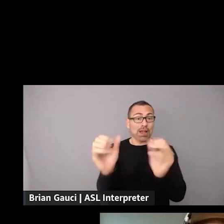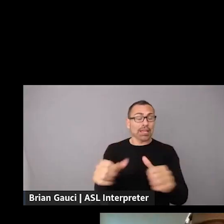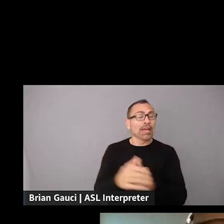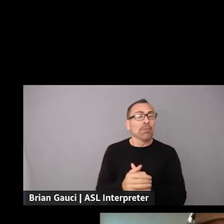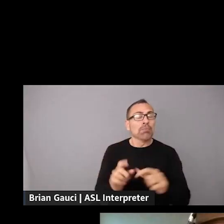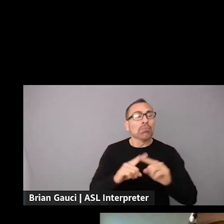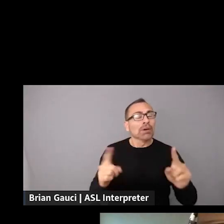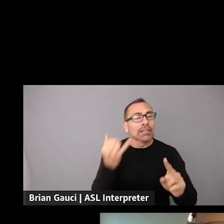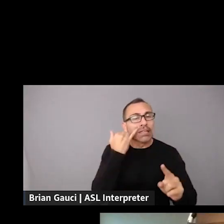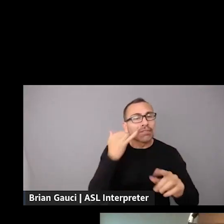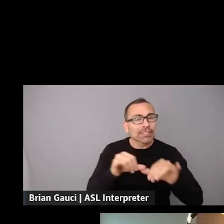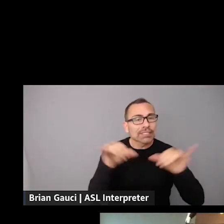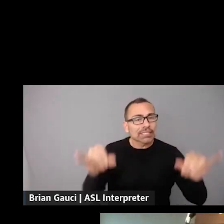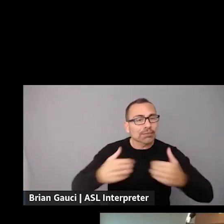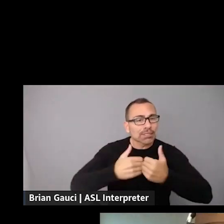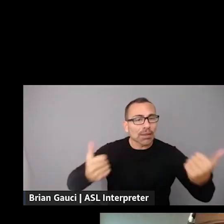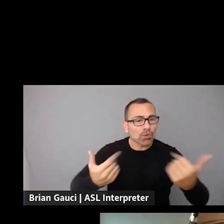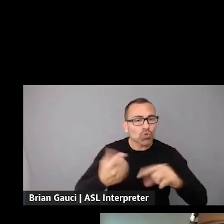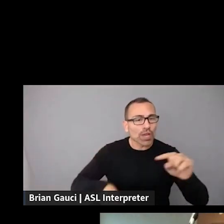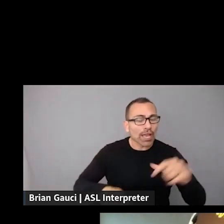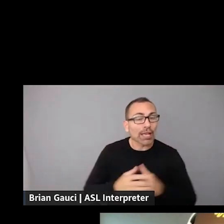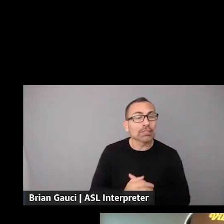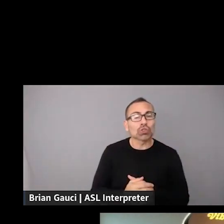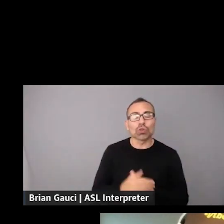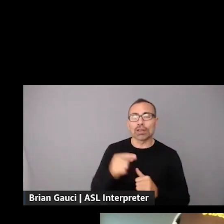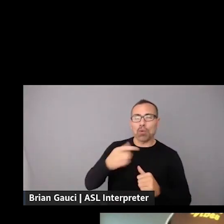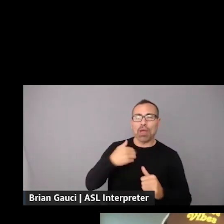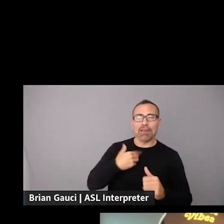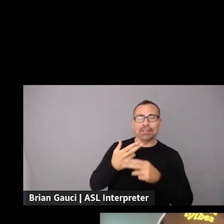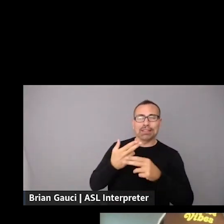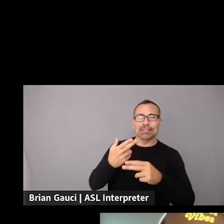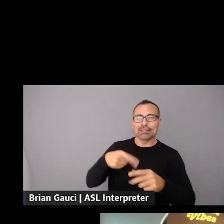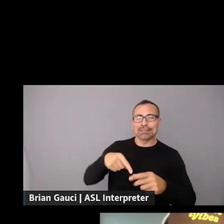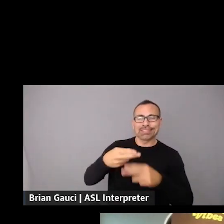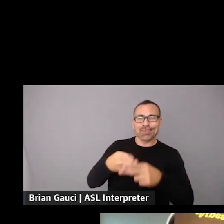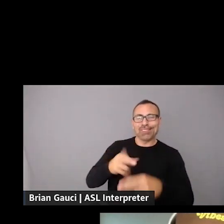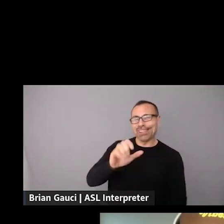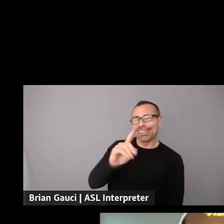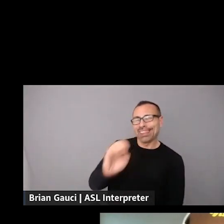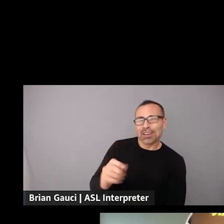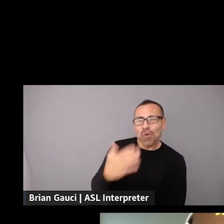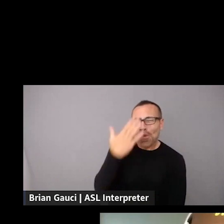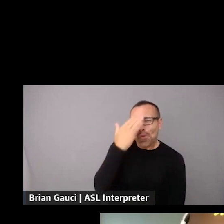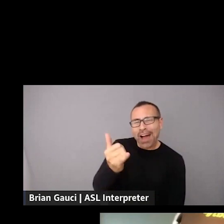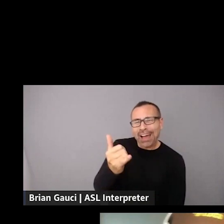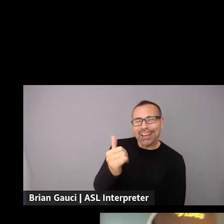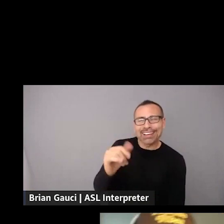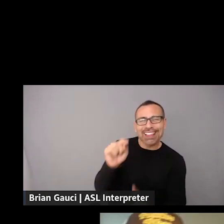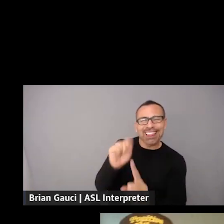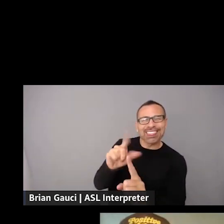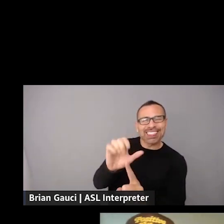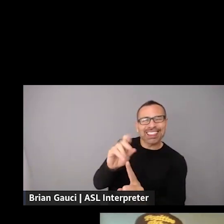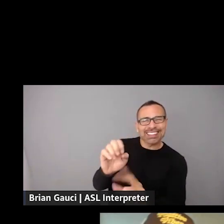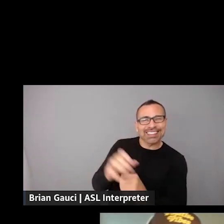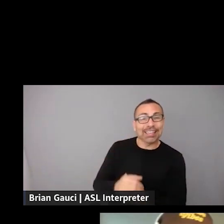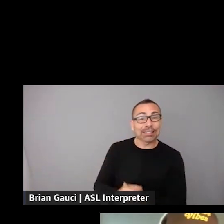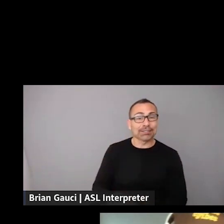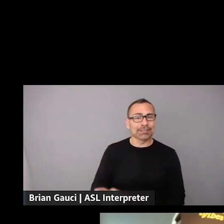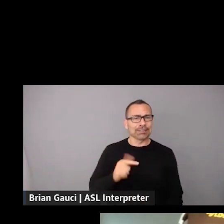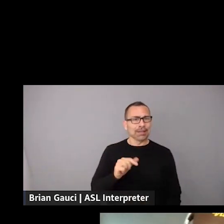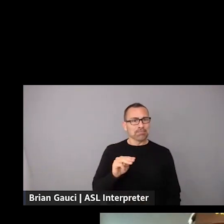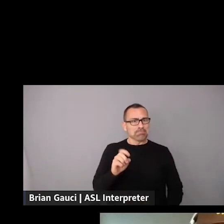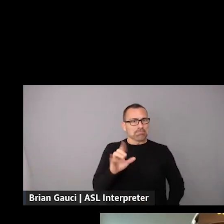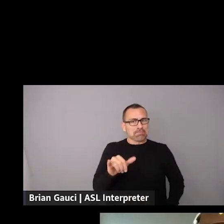it into this one area is what we're calling a lake. But can you tell us, Molly, why a lake? Do you have any idea? So I don't actually know what